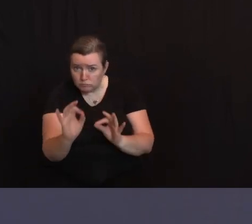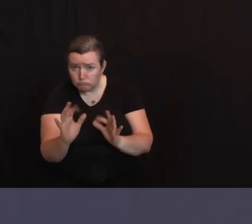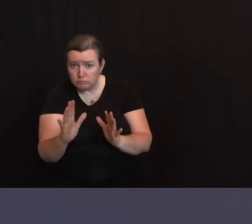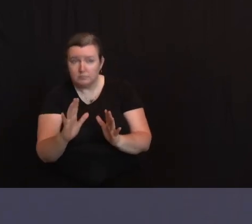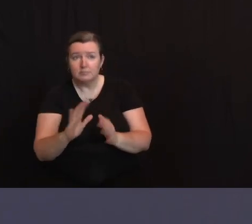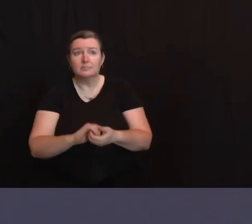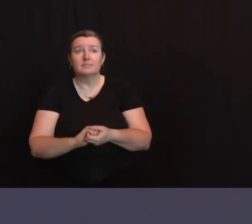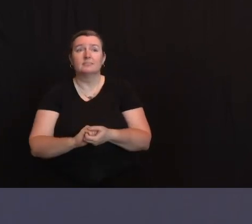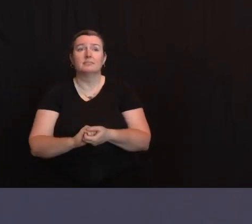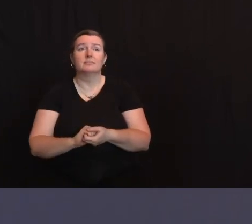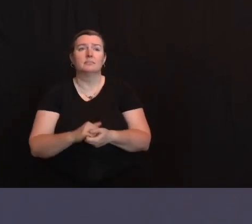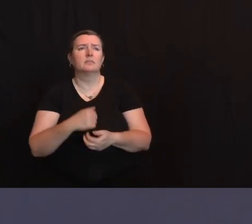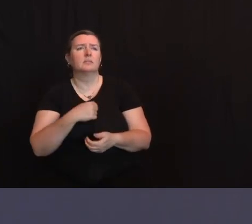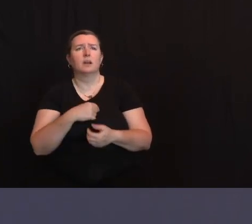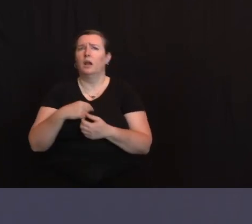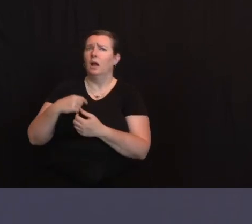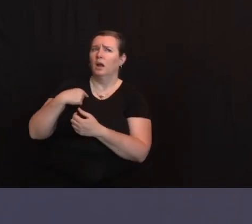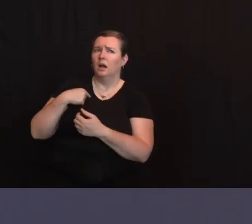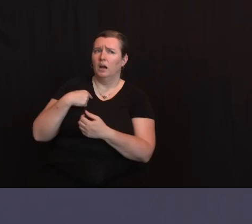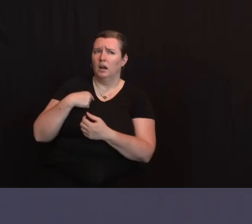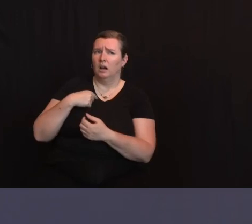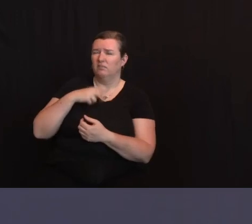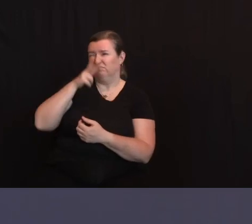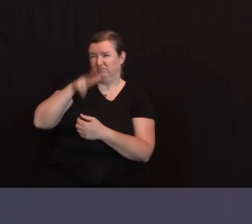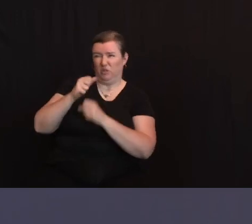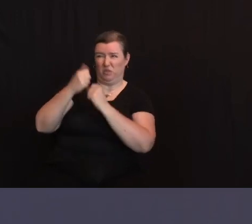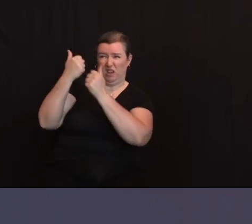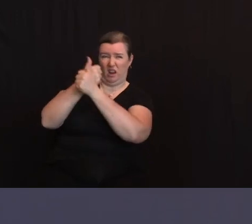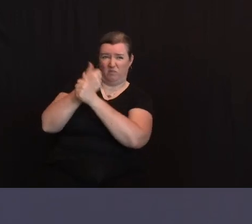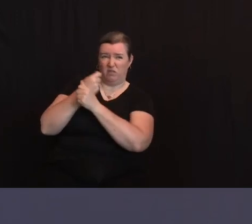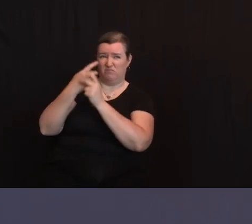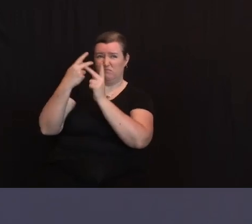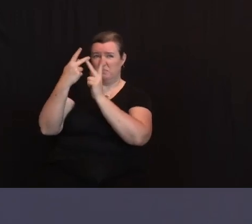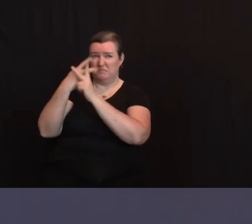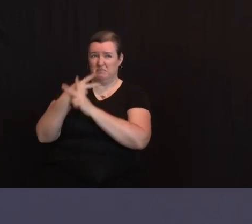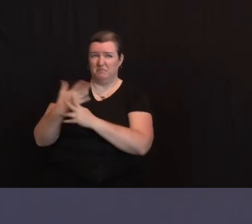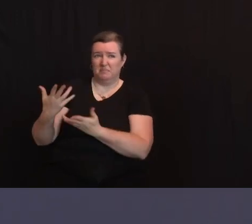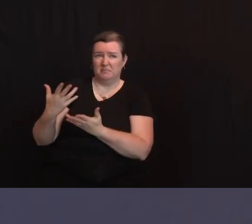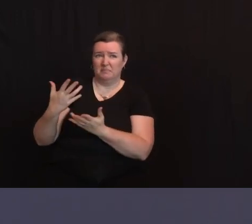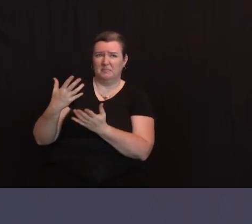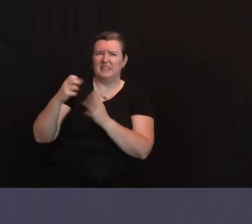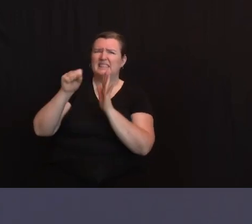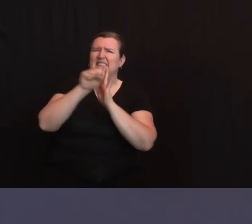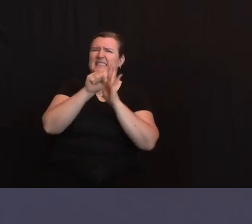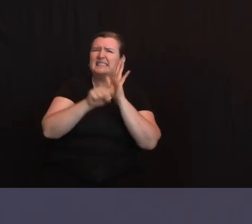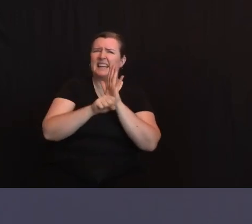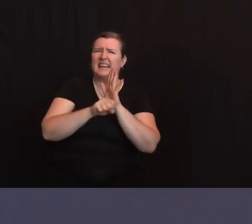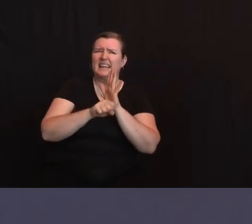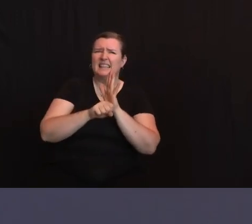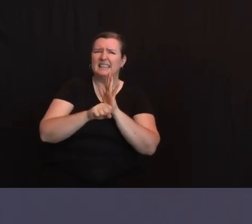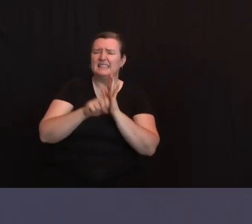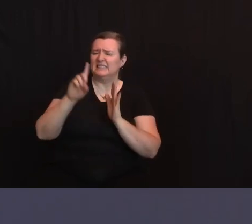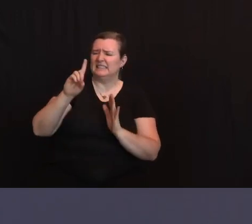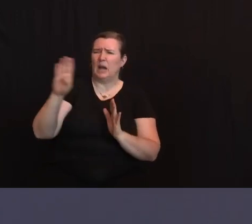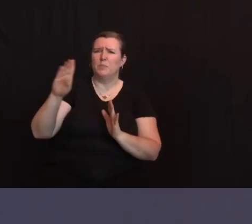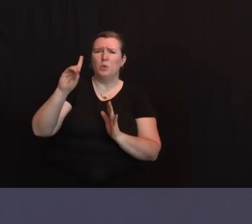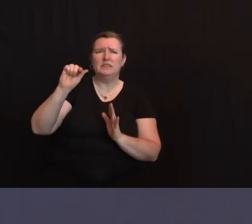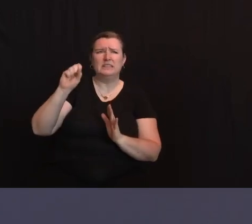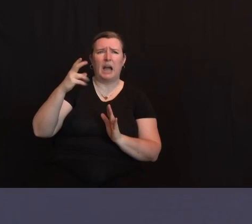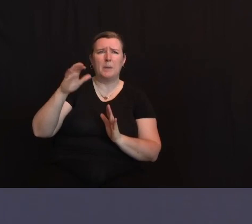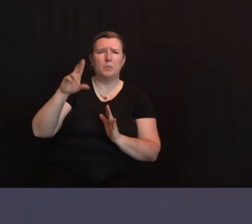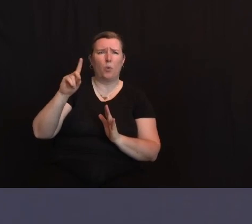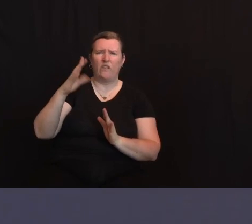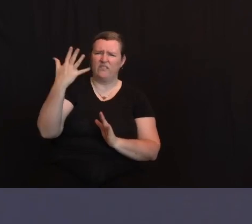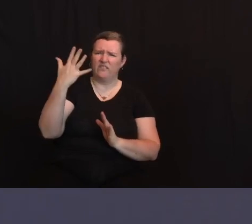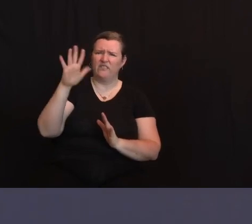repeat algebra in 8th grade, so I don't understand math very well, but the state dashboard said 5 deaths happened in the last 24 hours, but in your remarks today, you